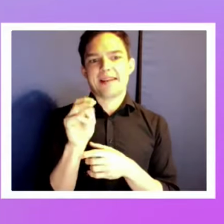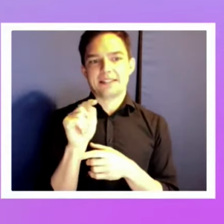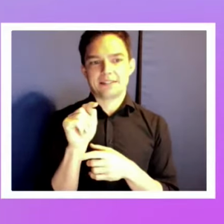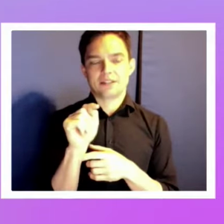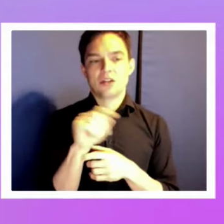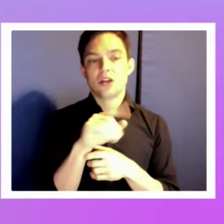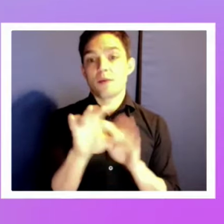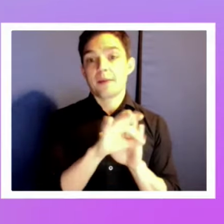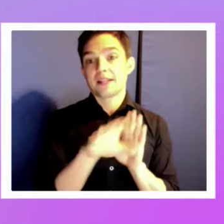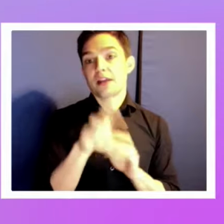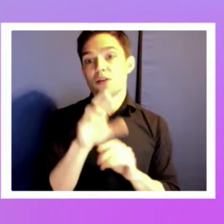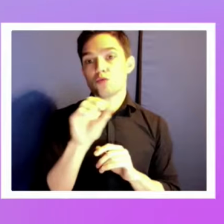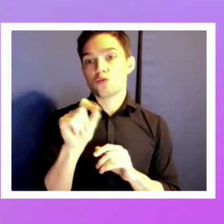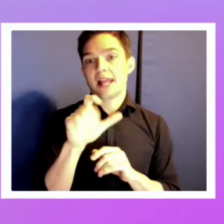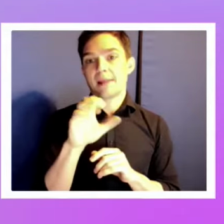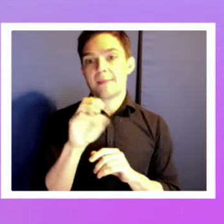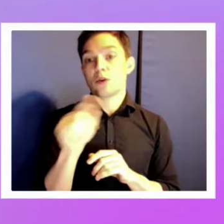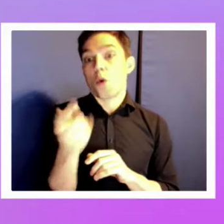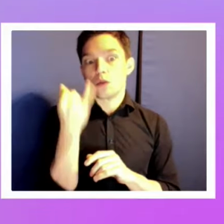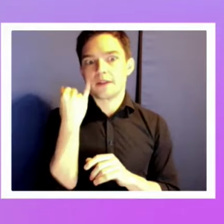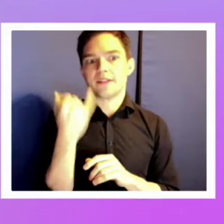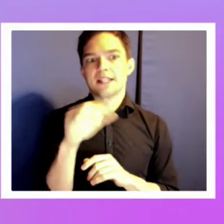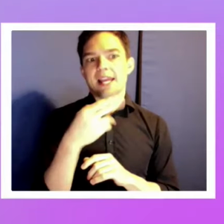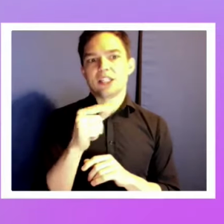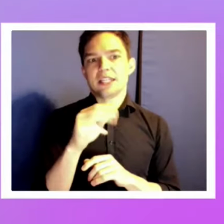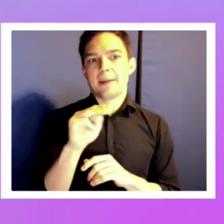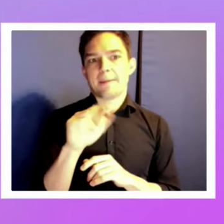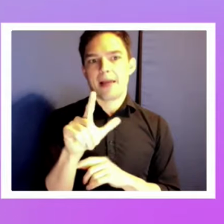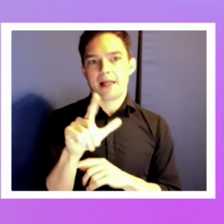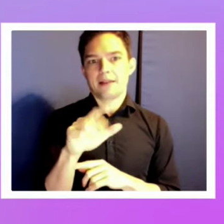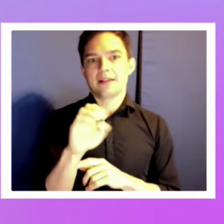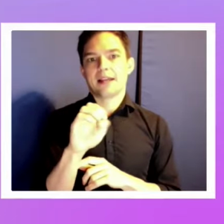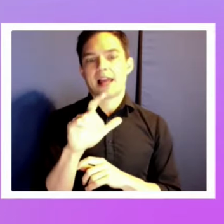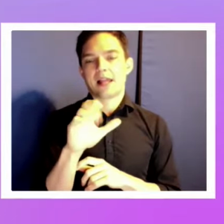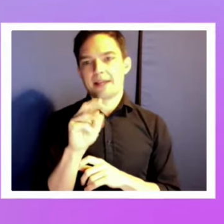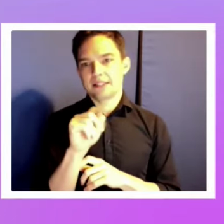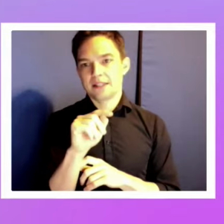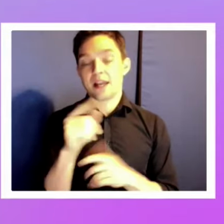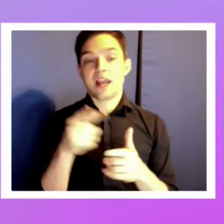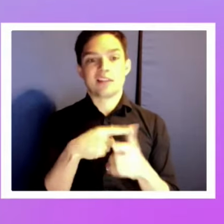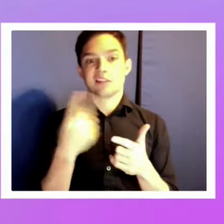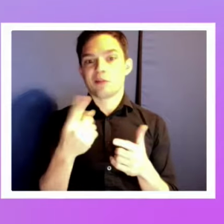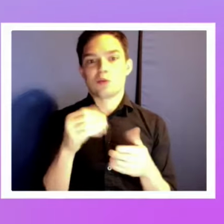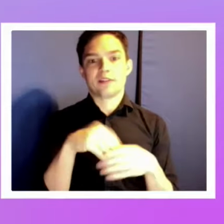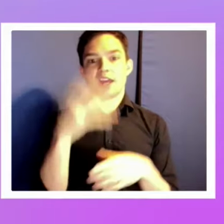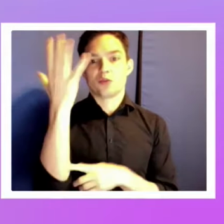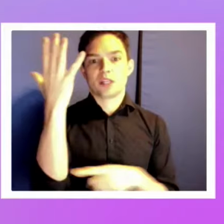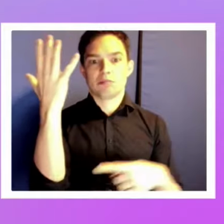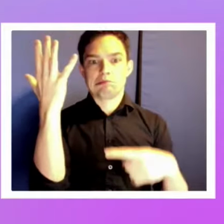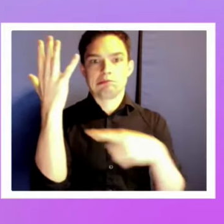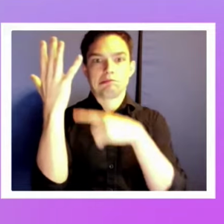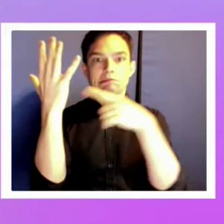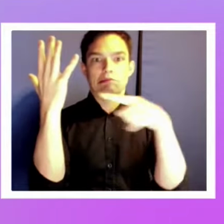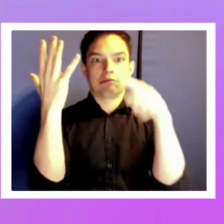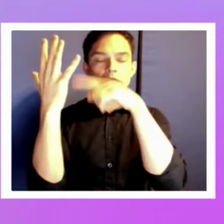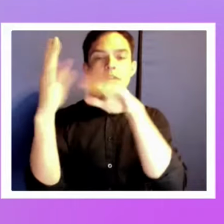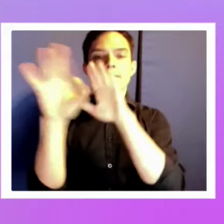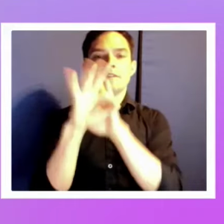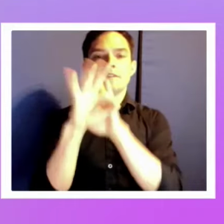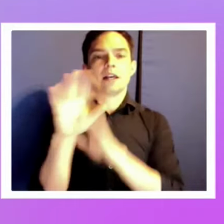is an HTML element. And then we're checking that somewhere up in that tree, there must be a title